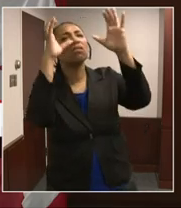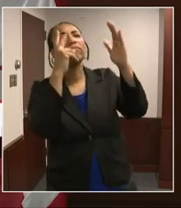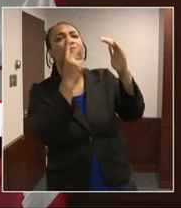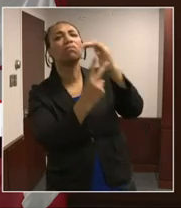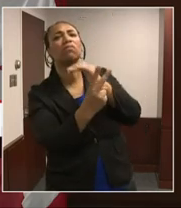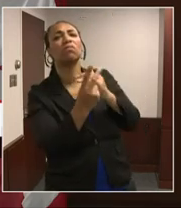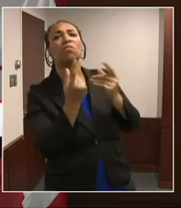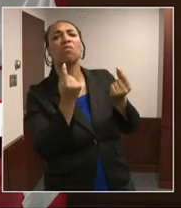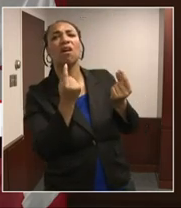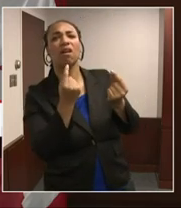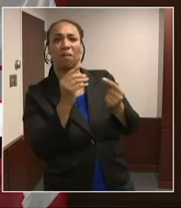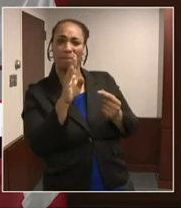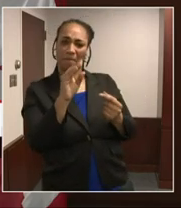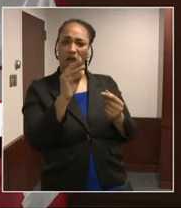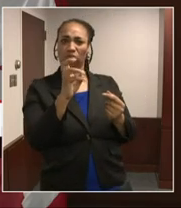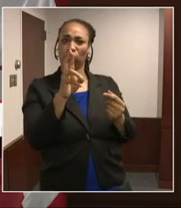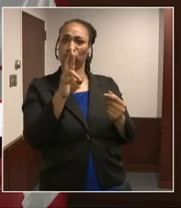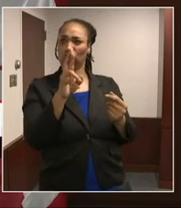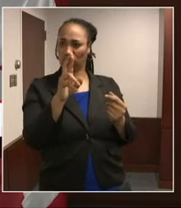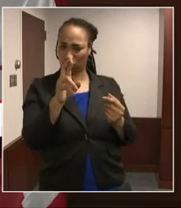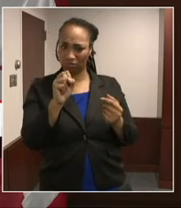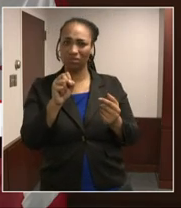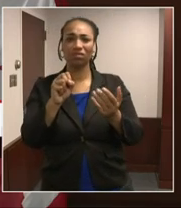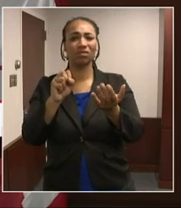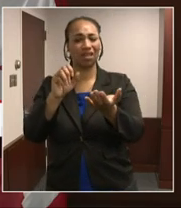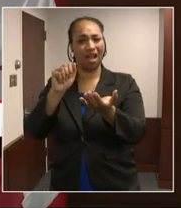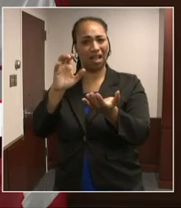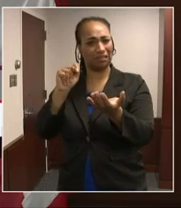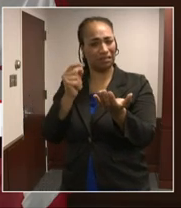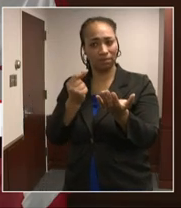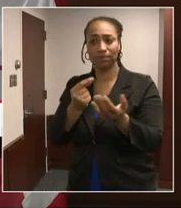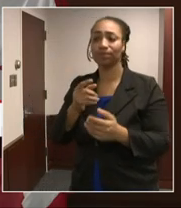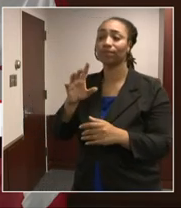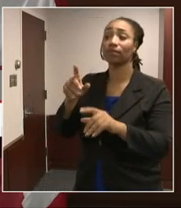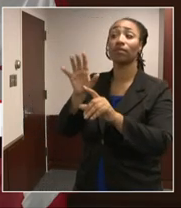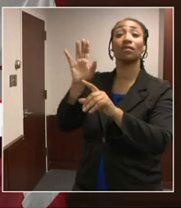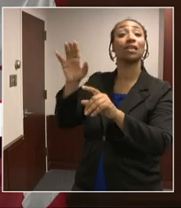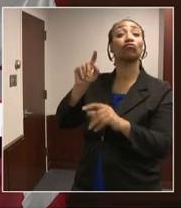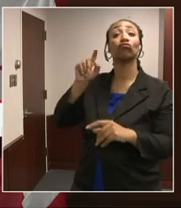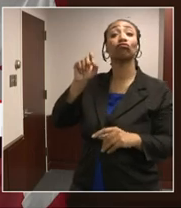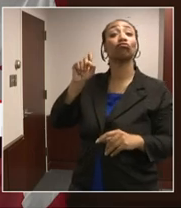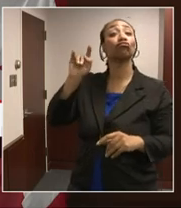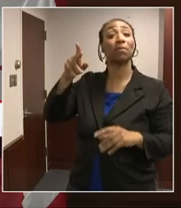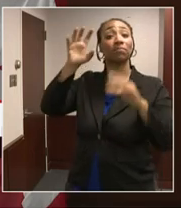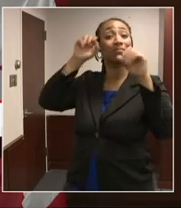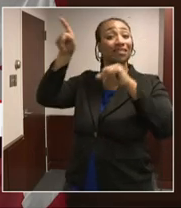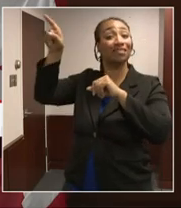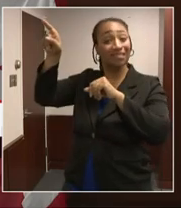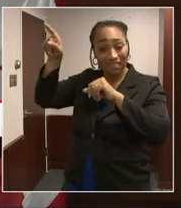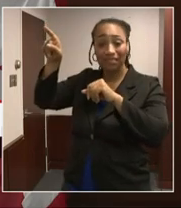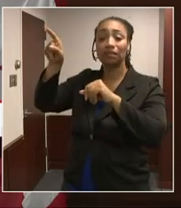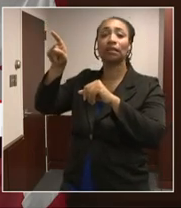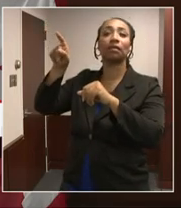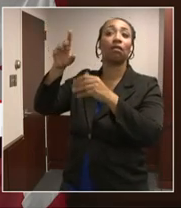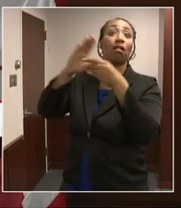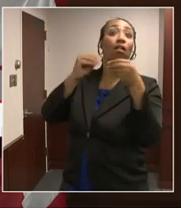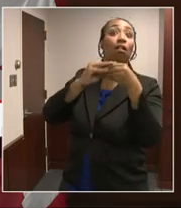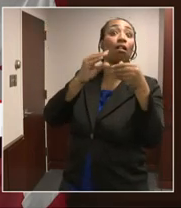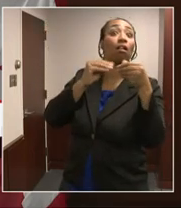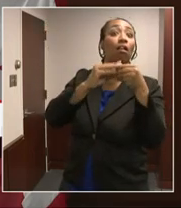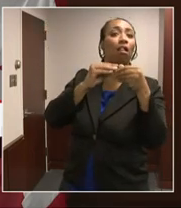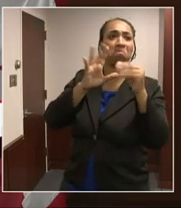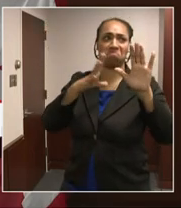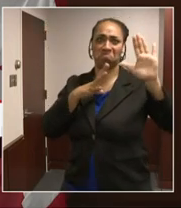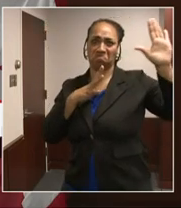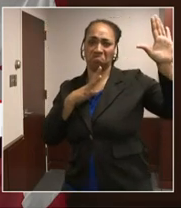with anything in Congress. I don't. I think they're unrelated. And I think what